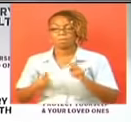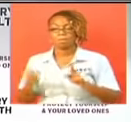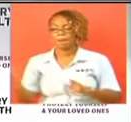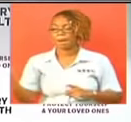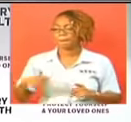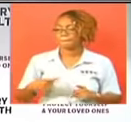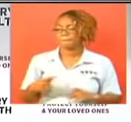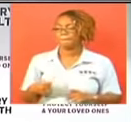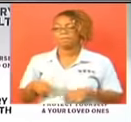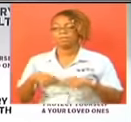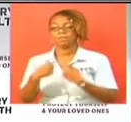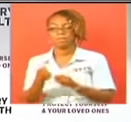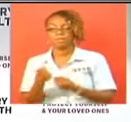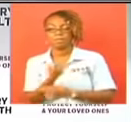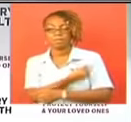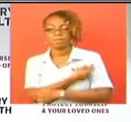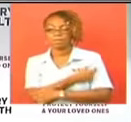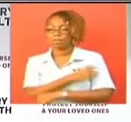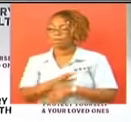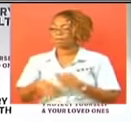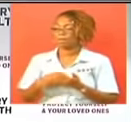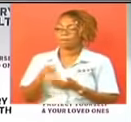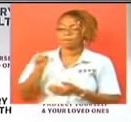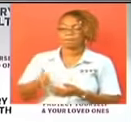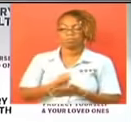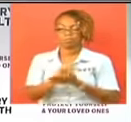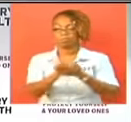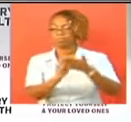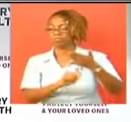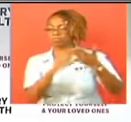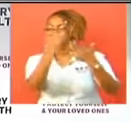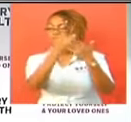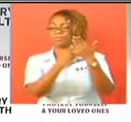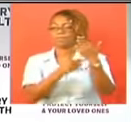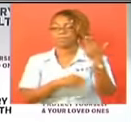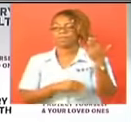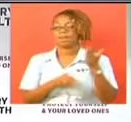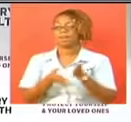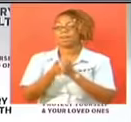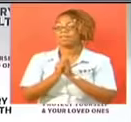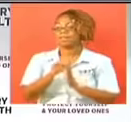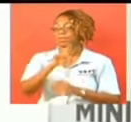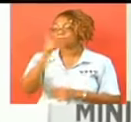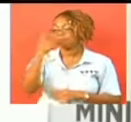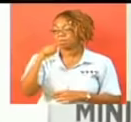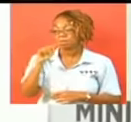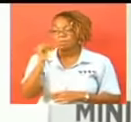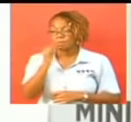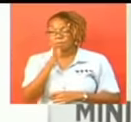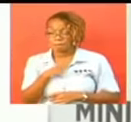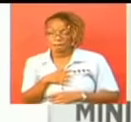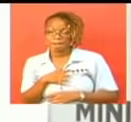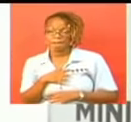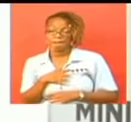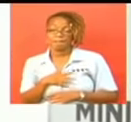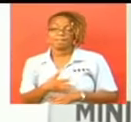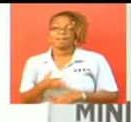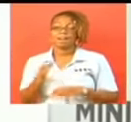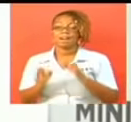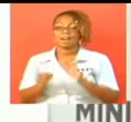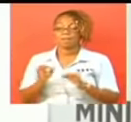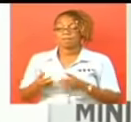going for your vaccine. In that form, it asks a question for our females, if you're breastfeeding or if you're currently